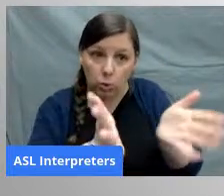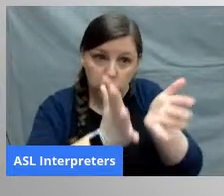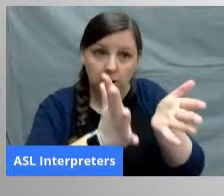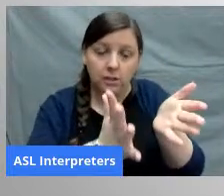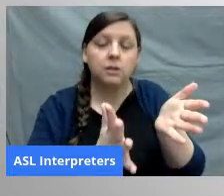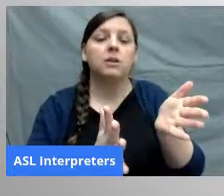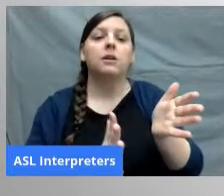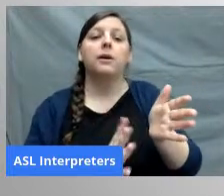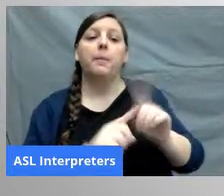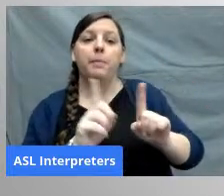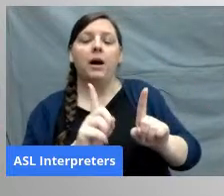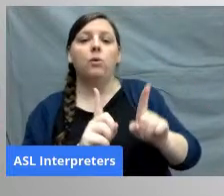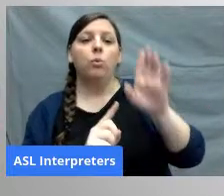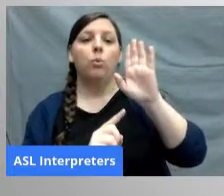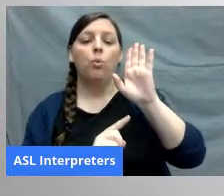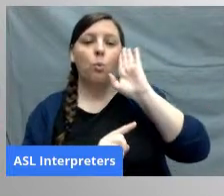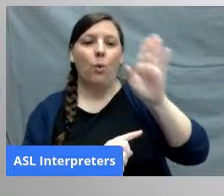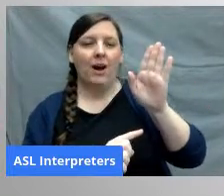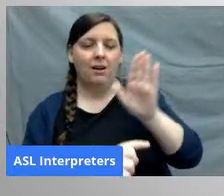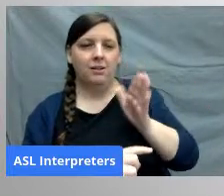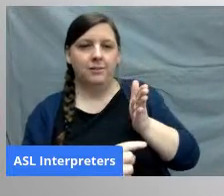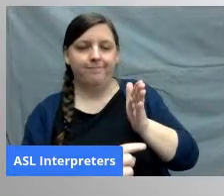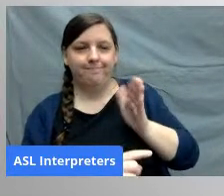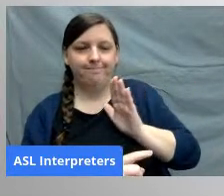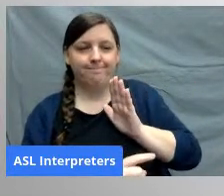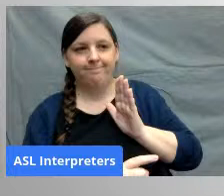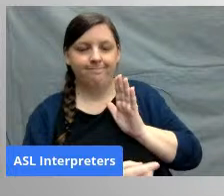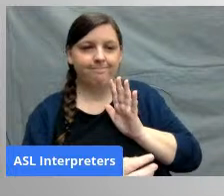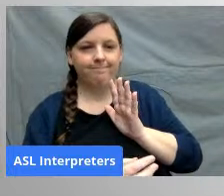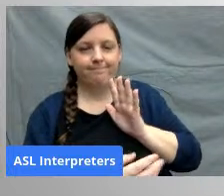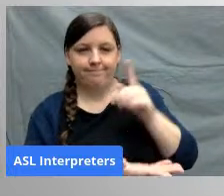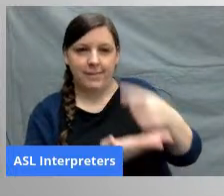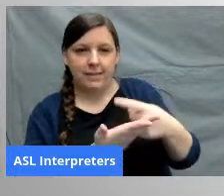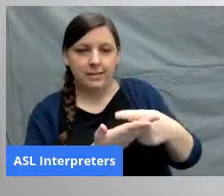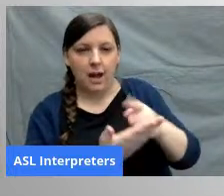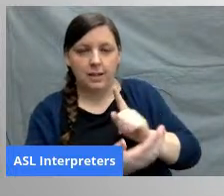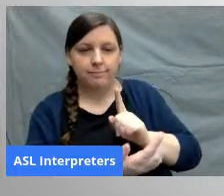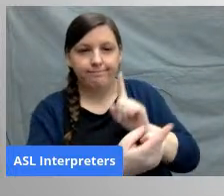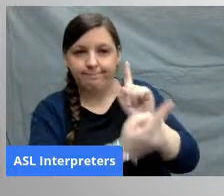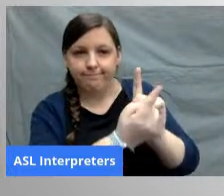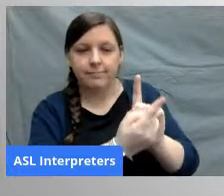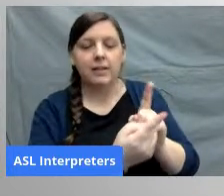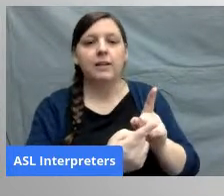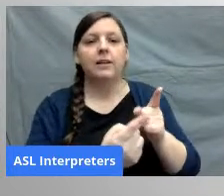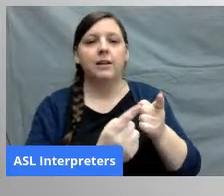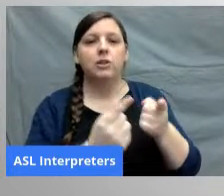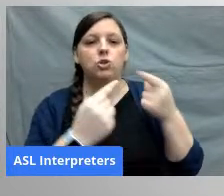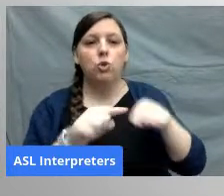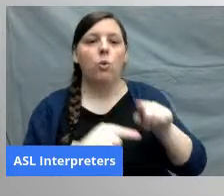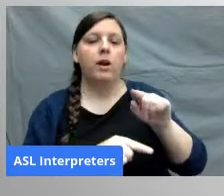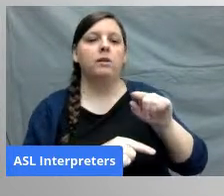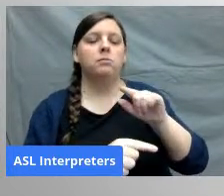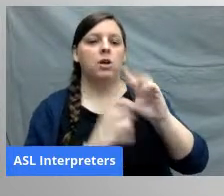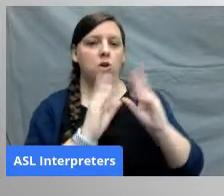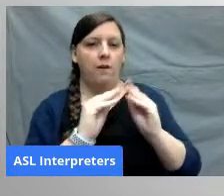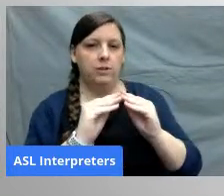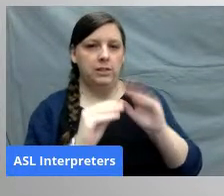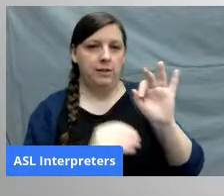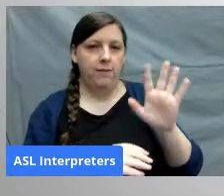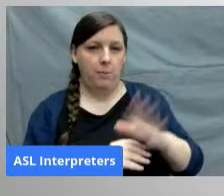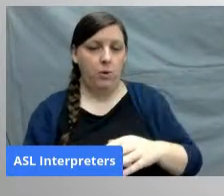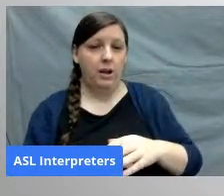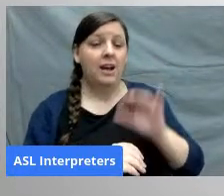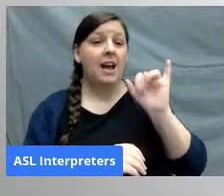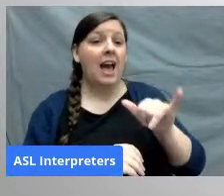re-engage them to make sure that they selected one during the conference day in February. And then this instructional model selection